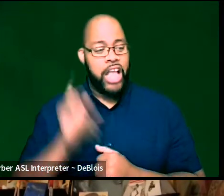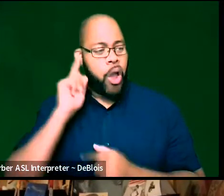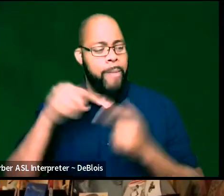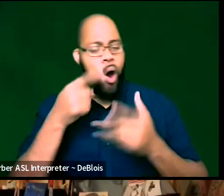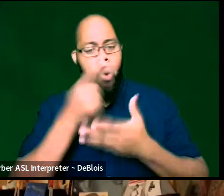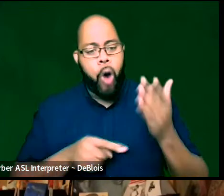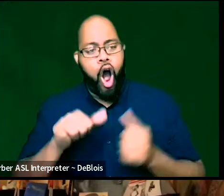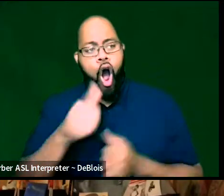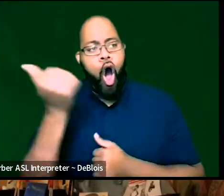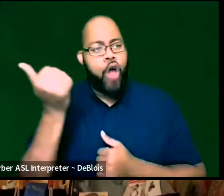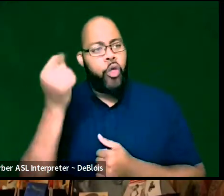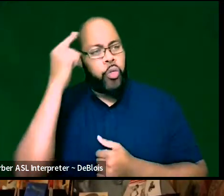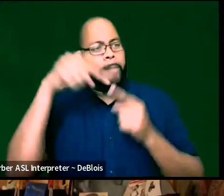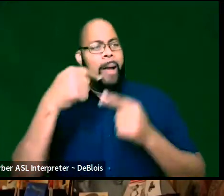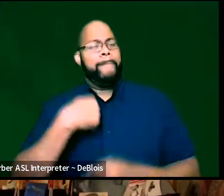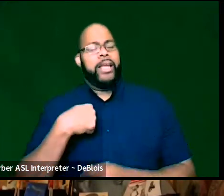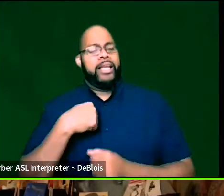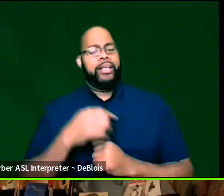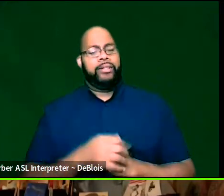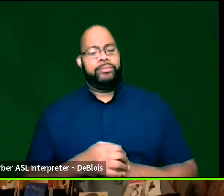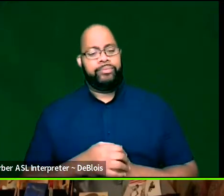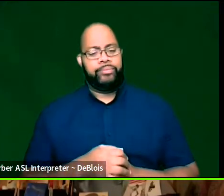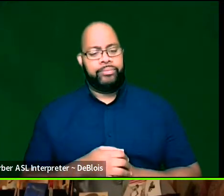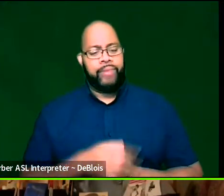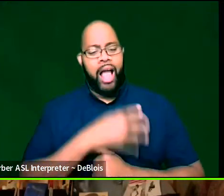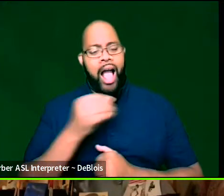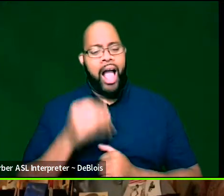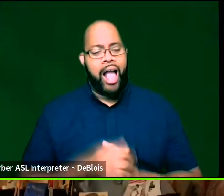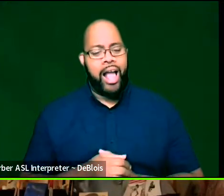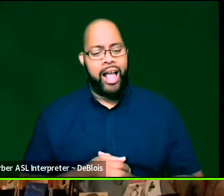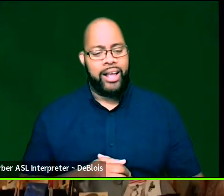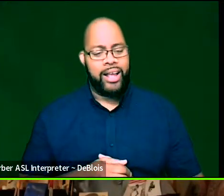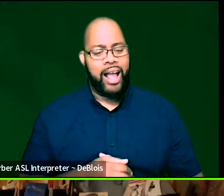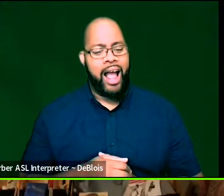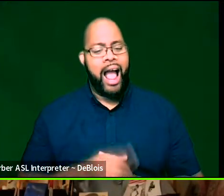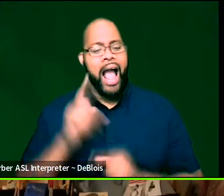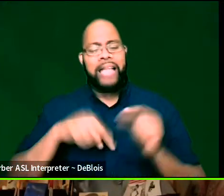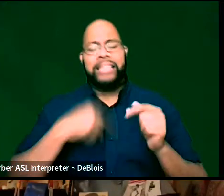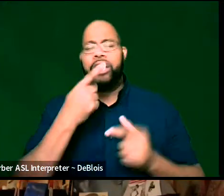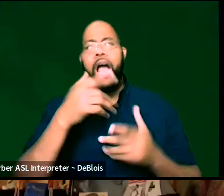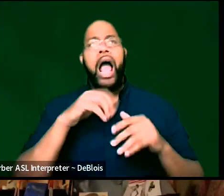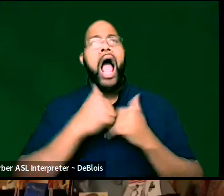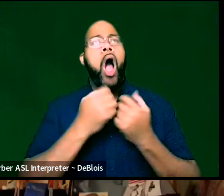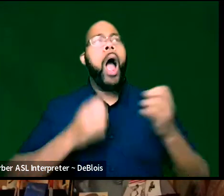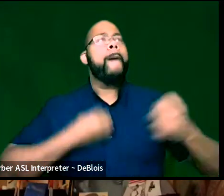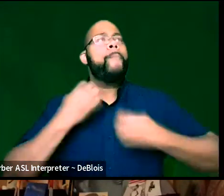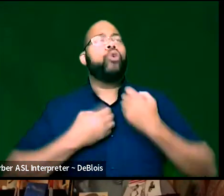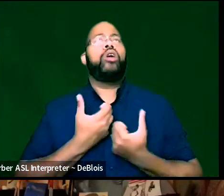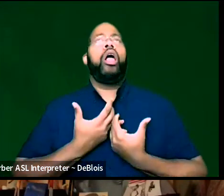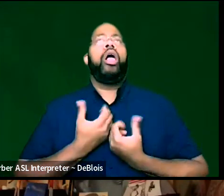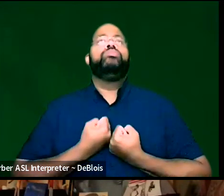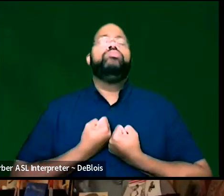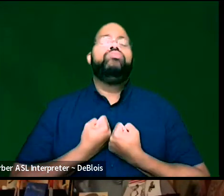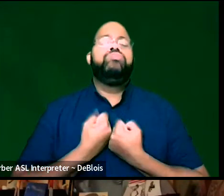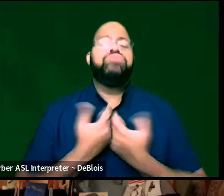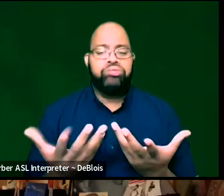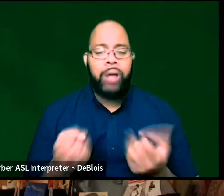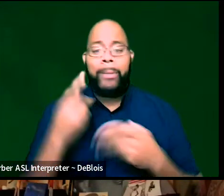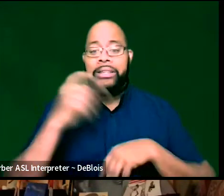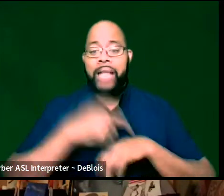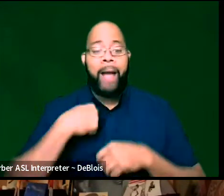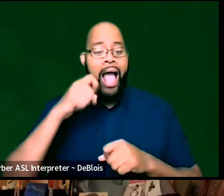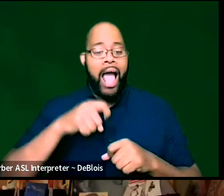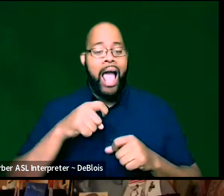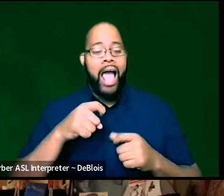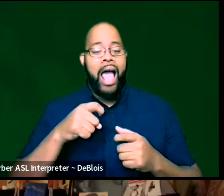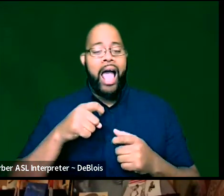what others thought about me. And I can't tell you how emotionally draining that is. How many times I had to